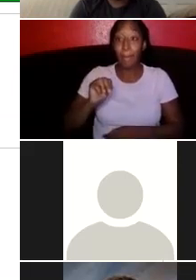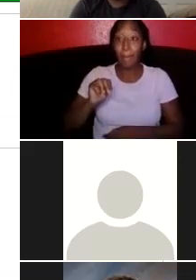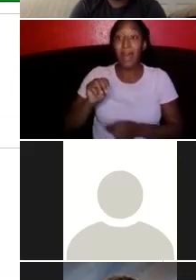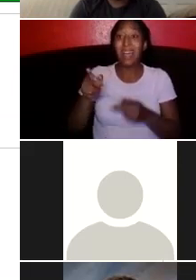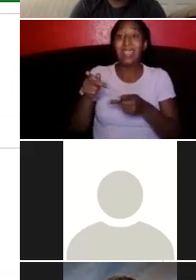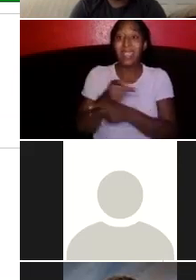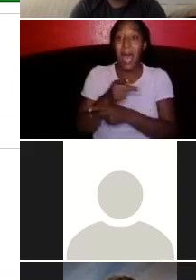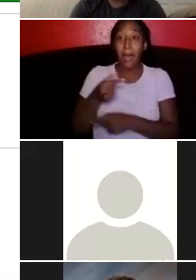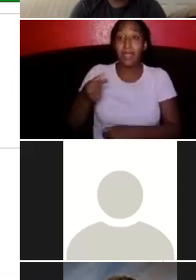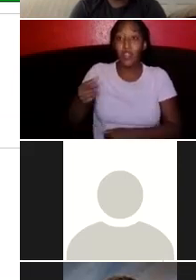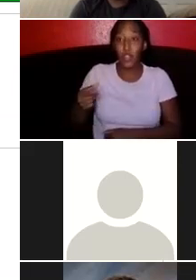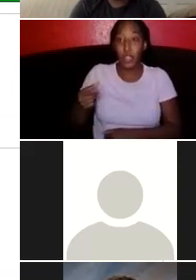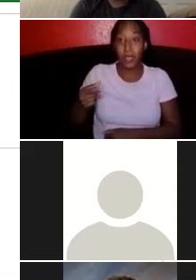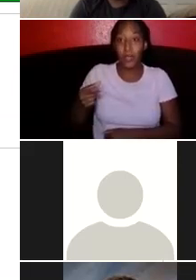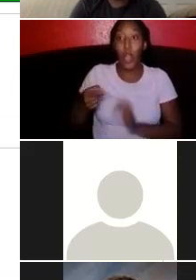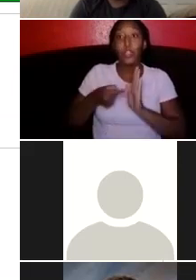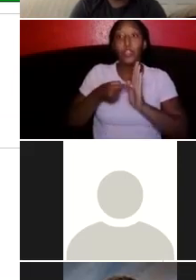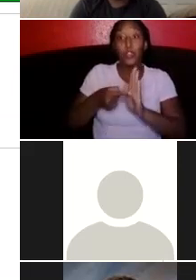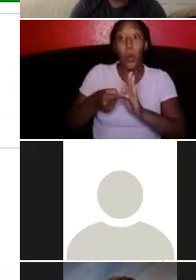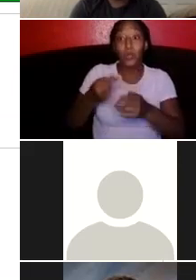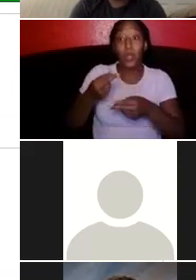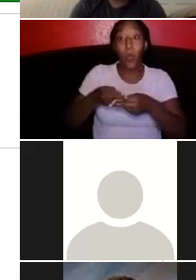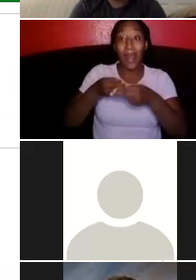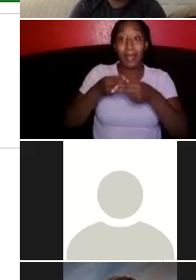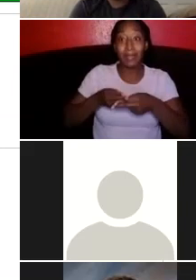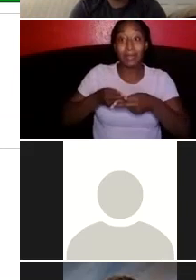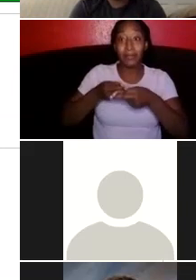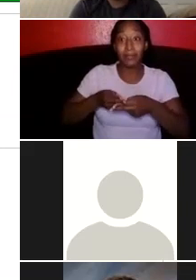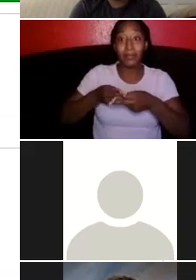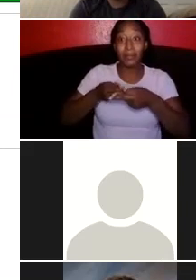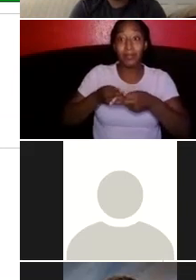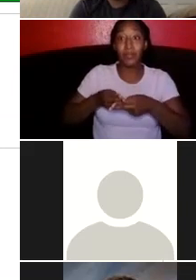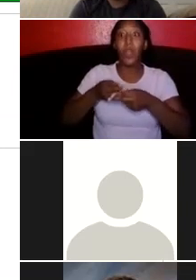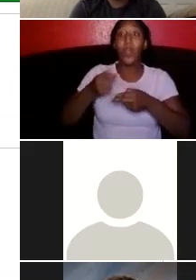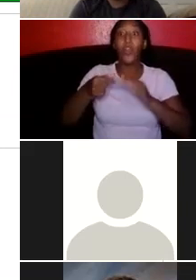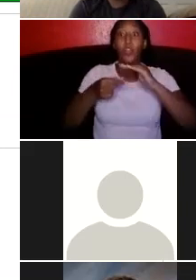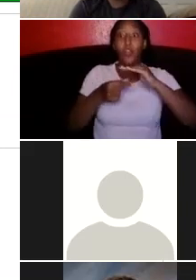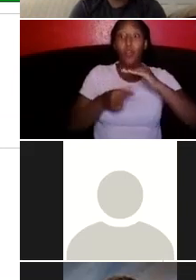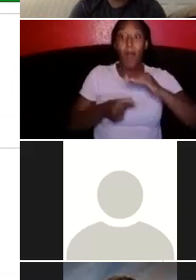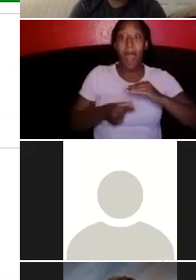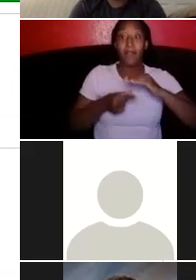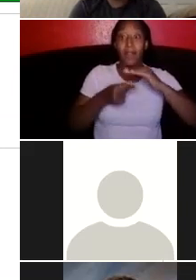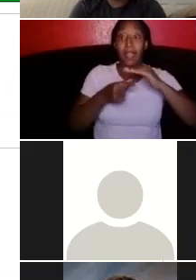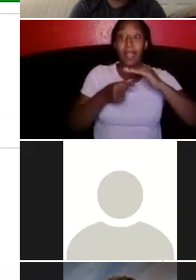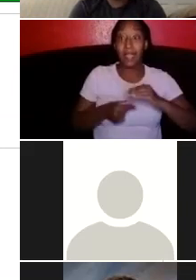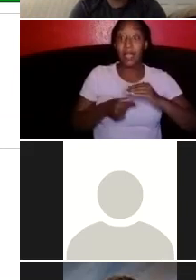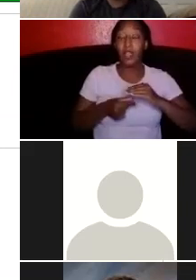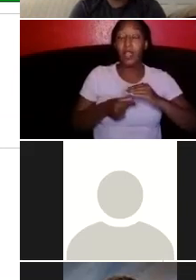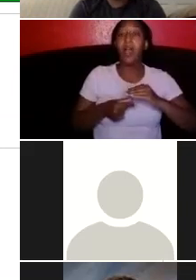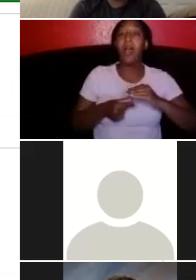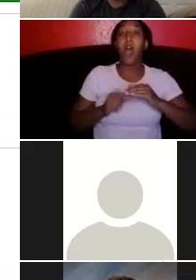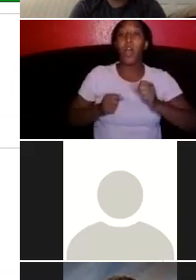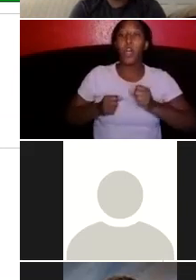see that gravity does give an object its weight because gravity pulls on